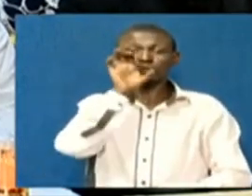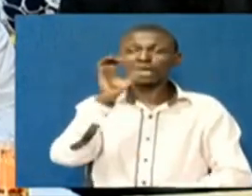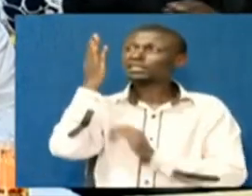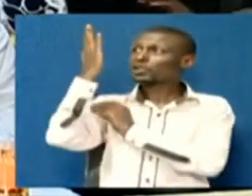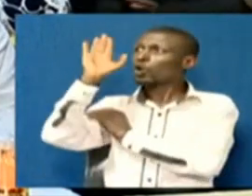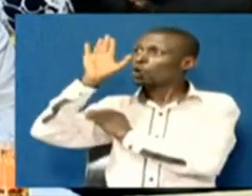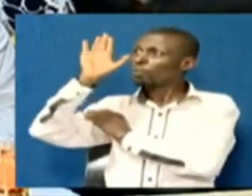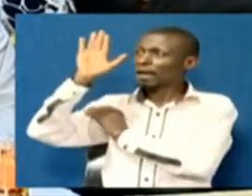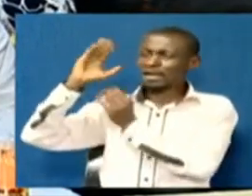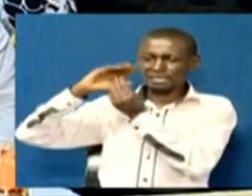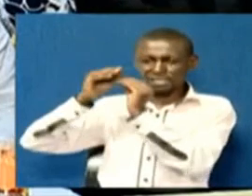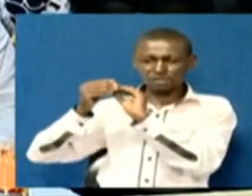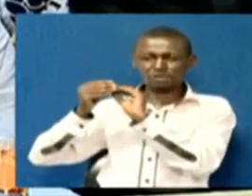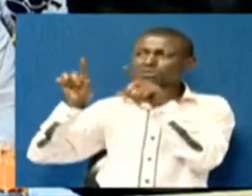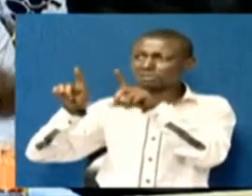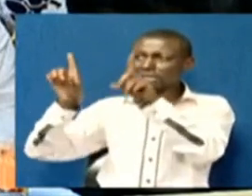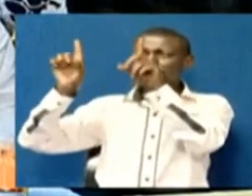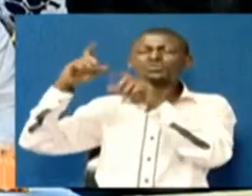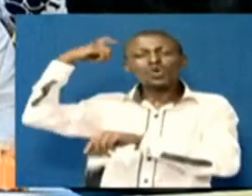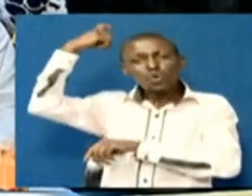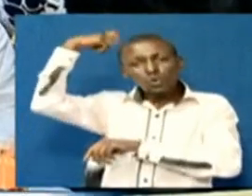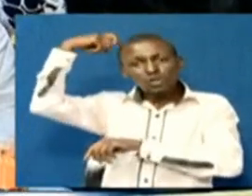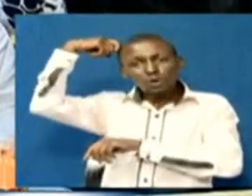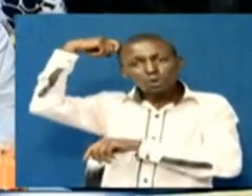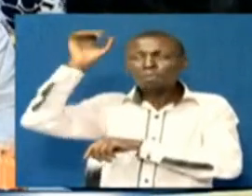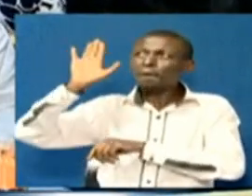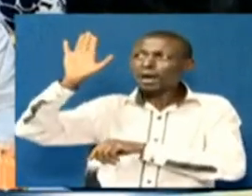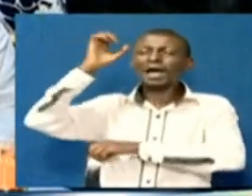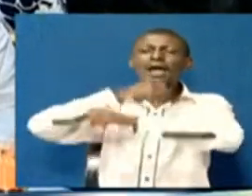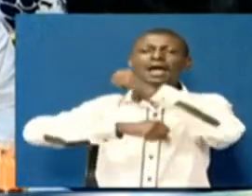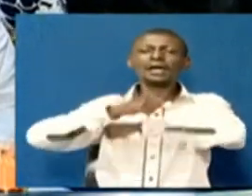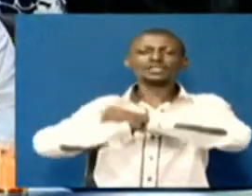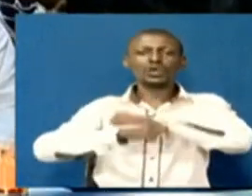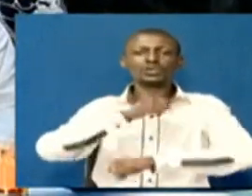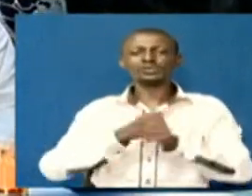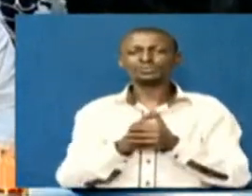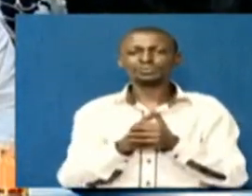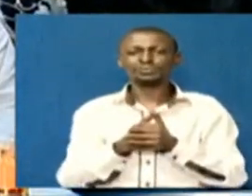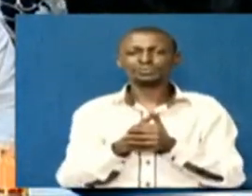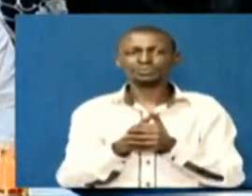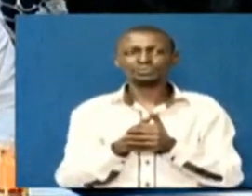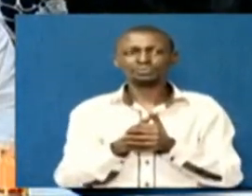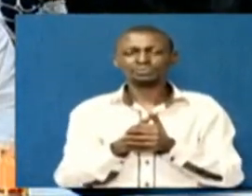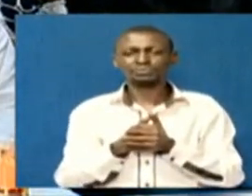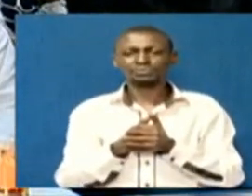his creation and wisdom has made. Let me go quickly